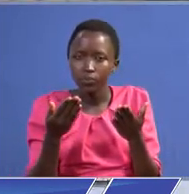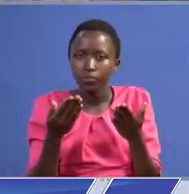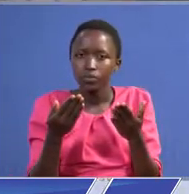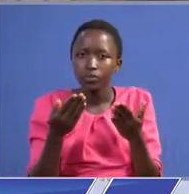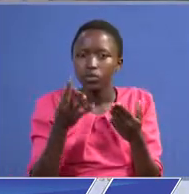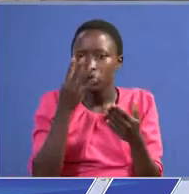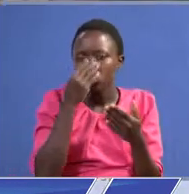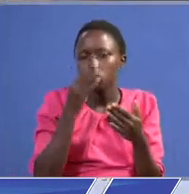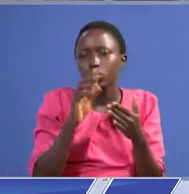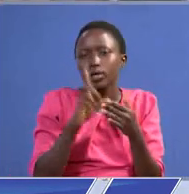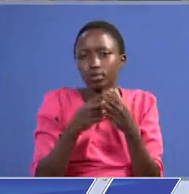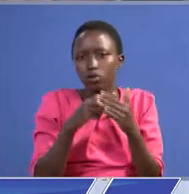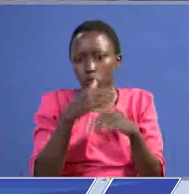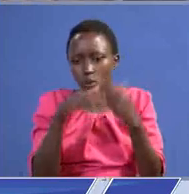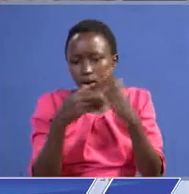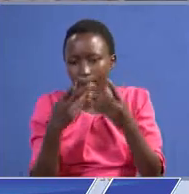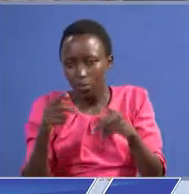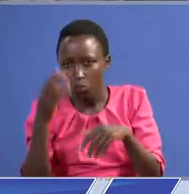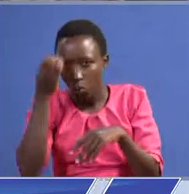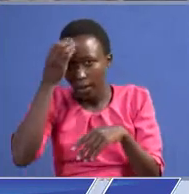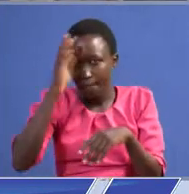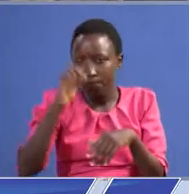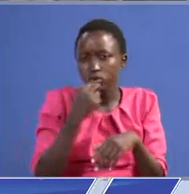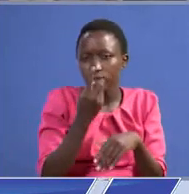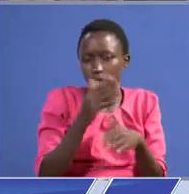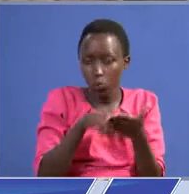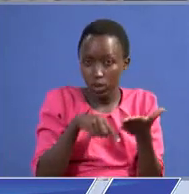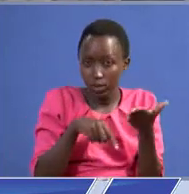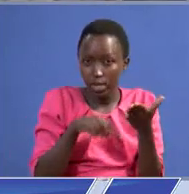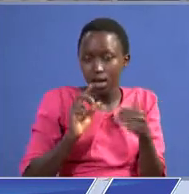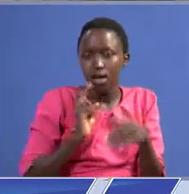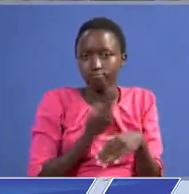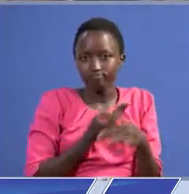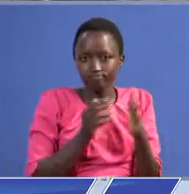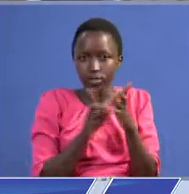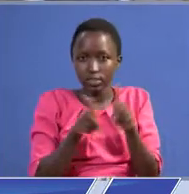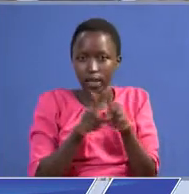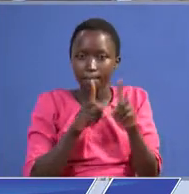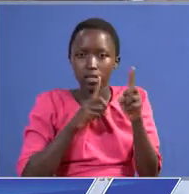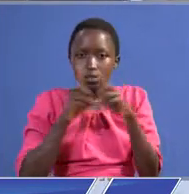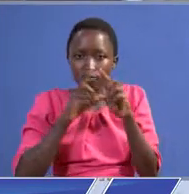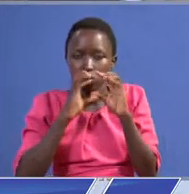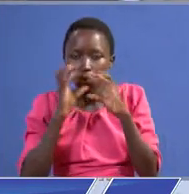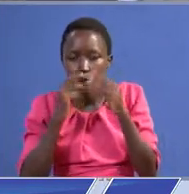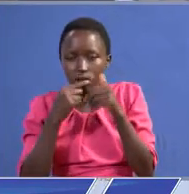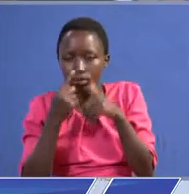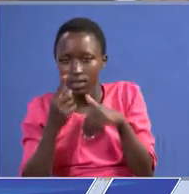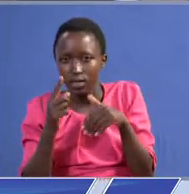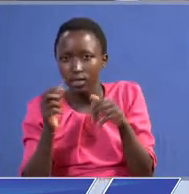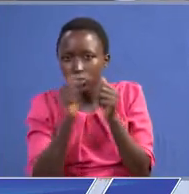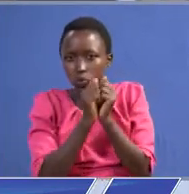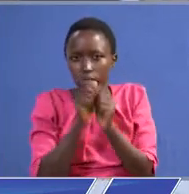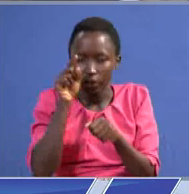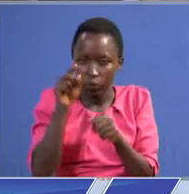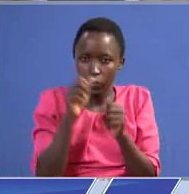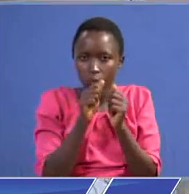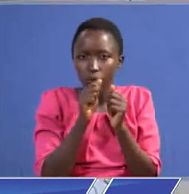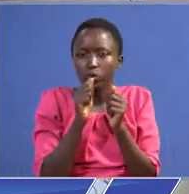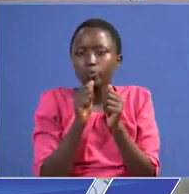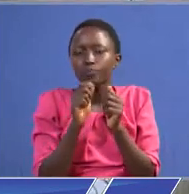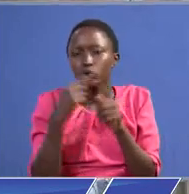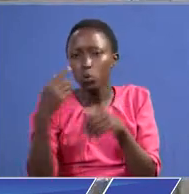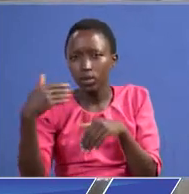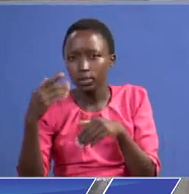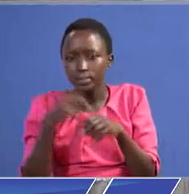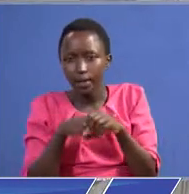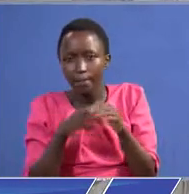hasla. Watu wote hapa Kiambu tunasema sisi kama vile safari kwa mwanasema tuko nawe kila wakati.